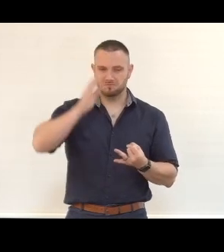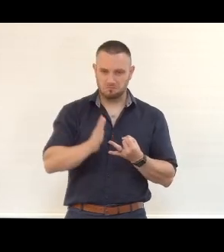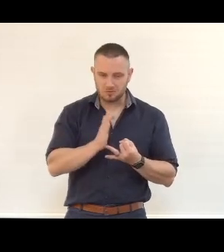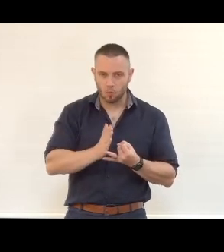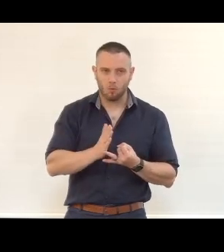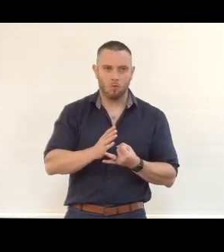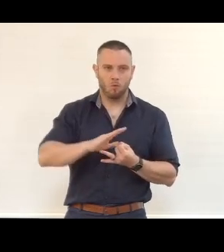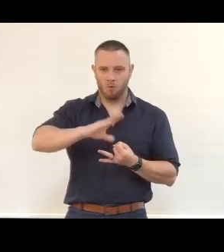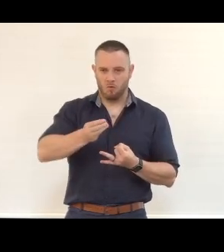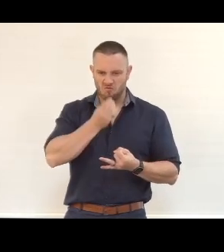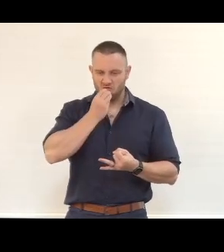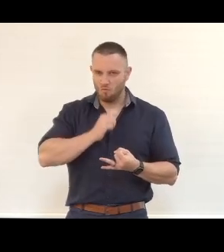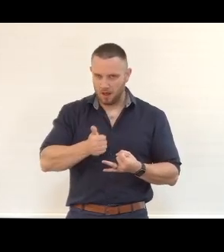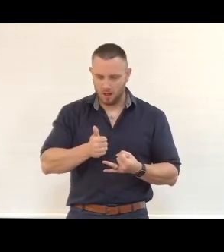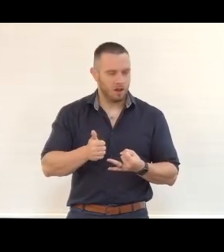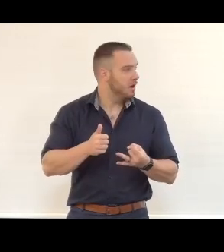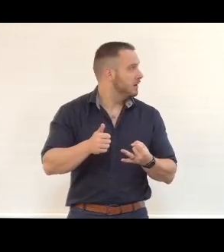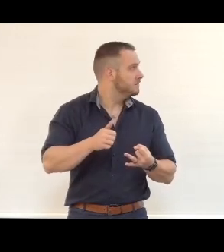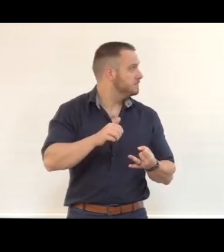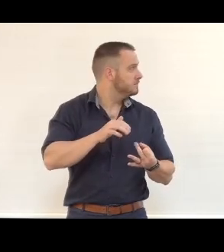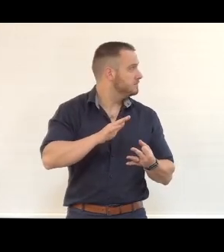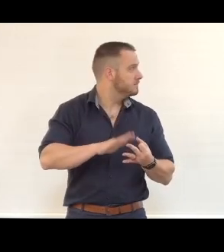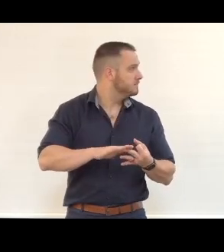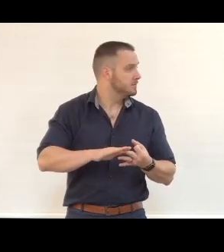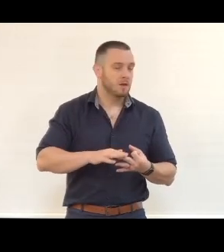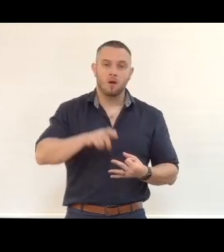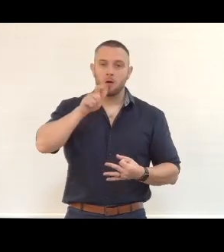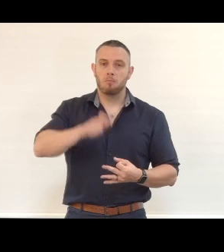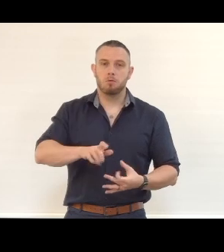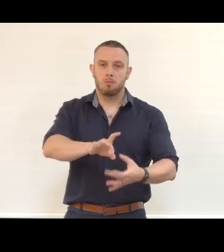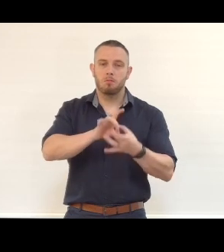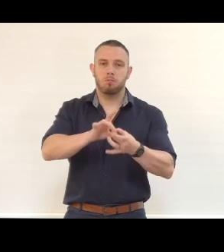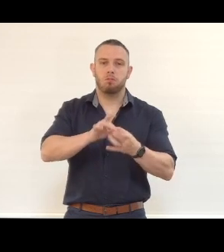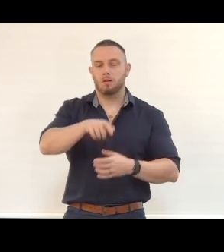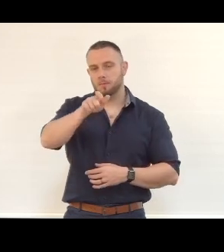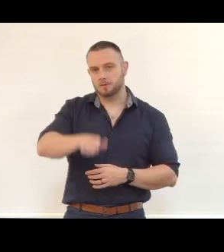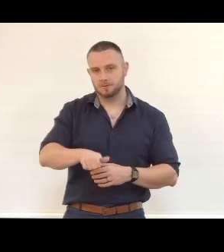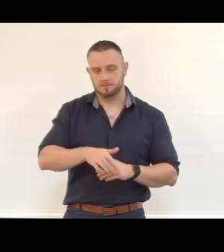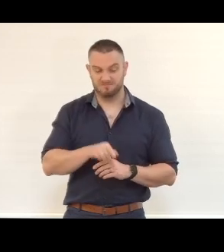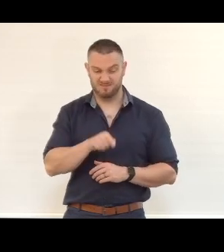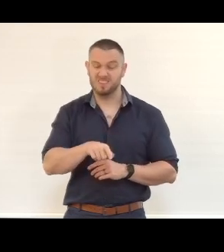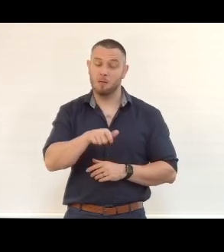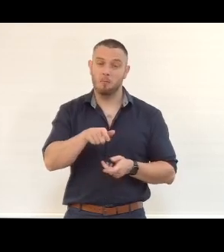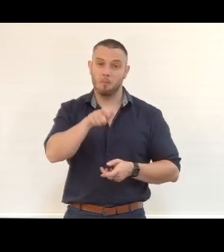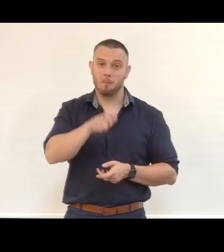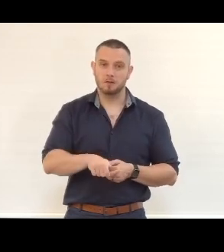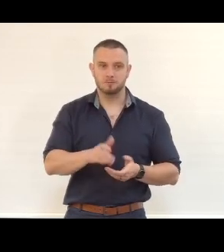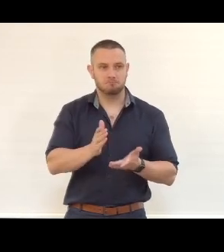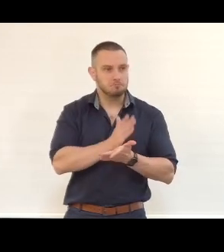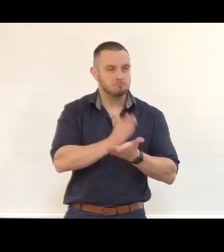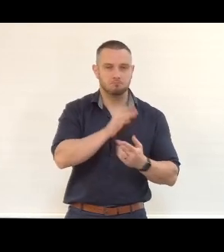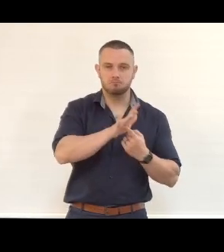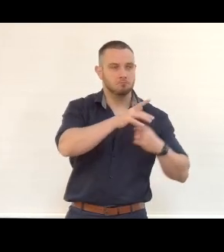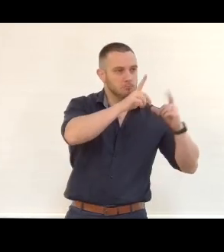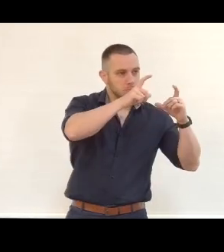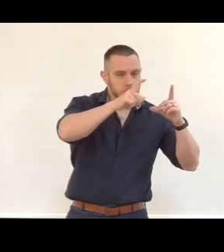sure that the crew has balanced meals, and then a public outreach officer that's in charge of taking pictures